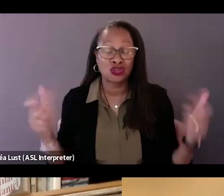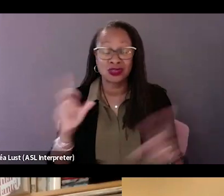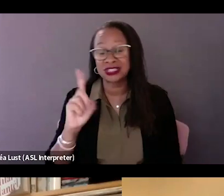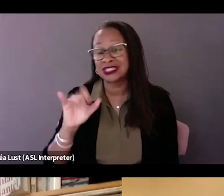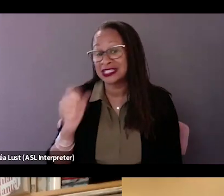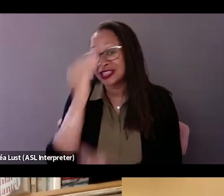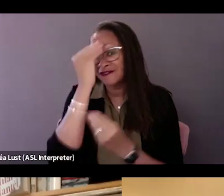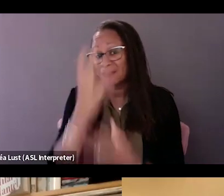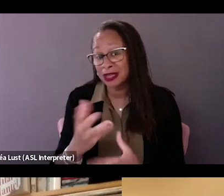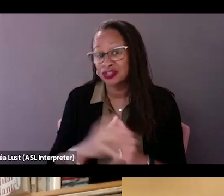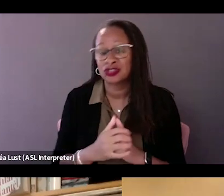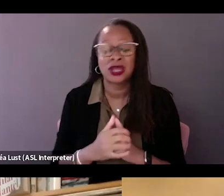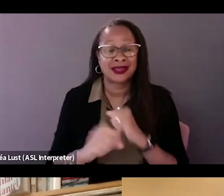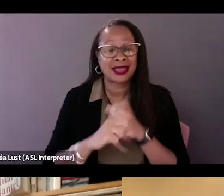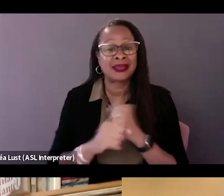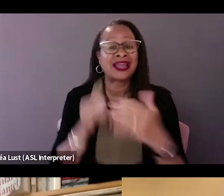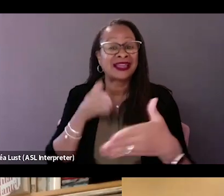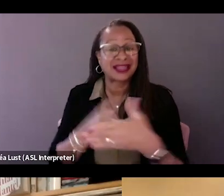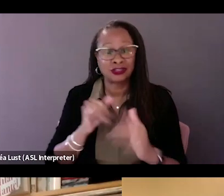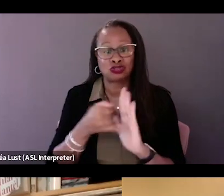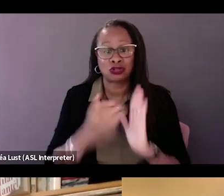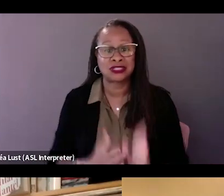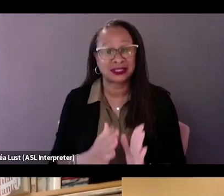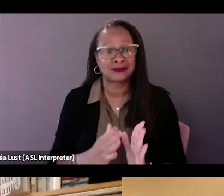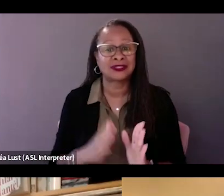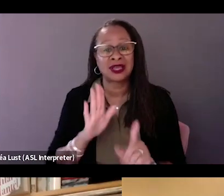against journalists themselves. And I